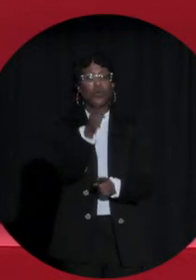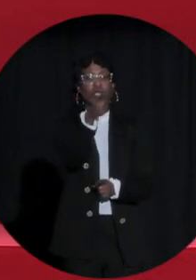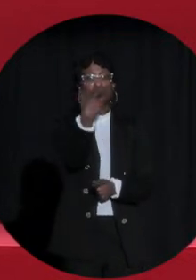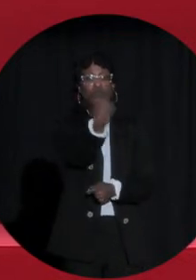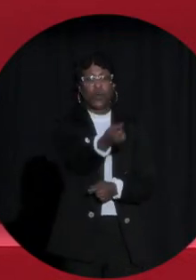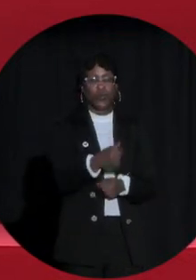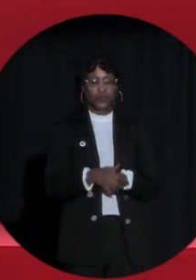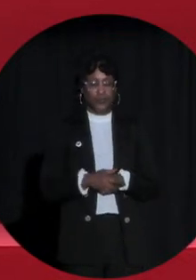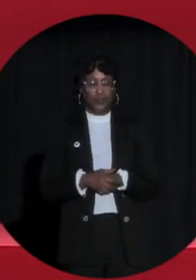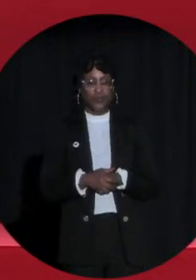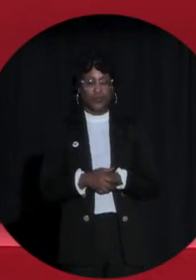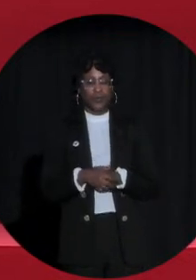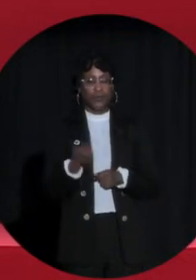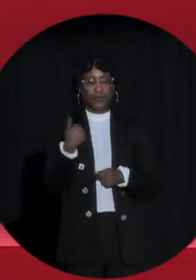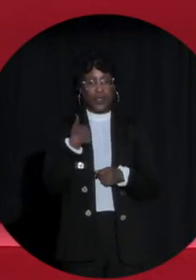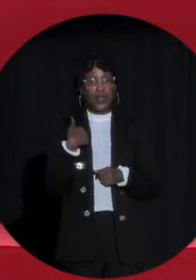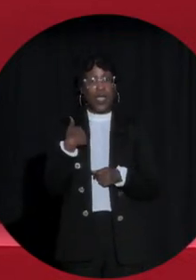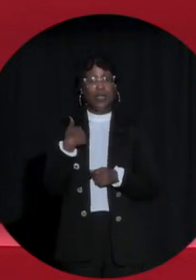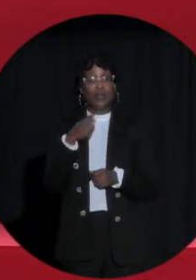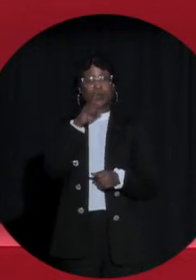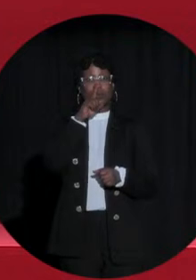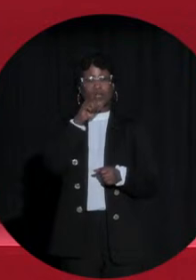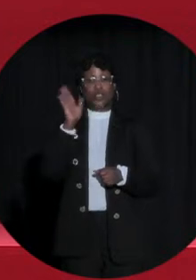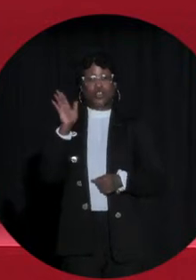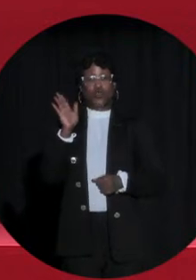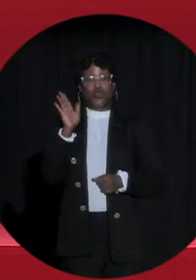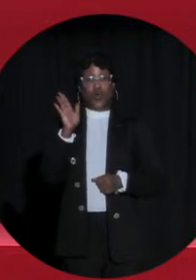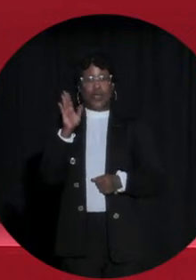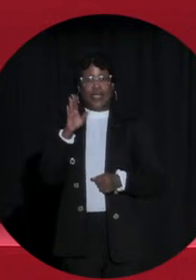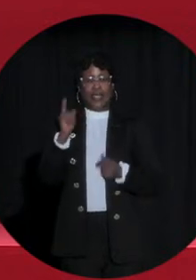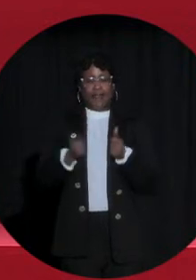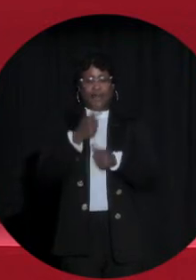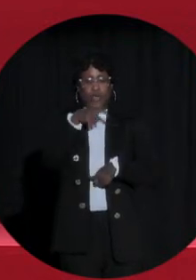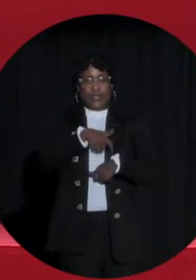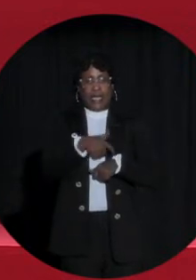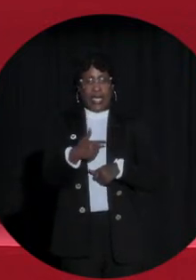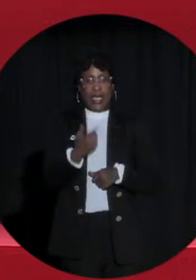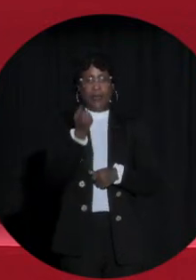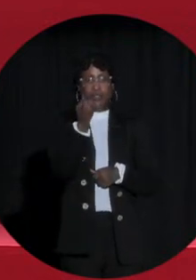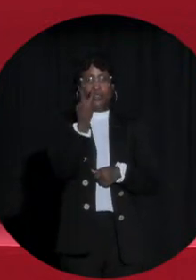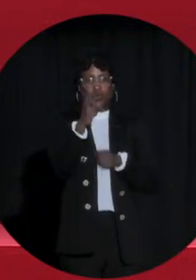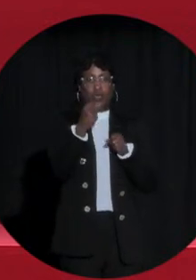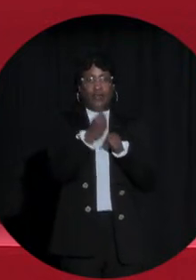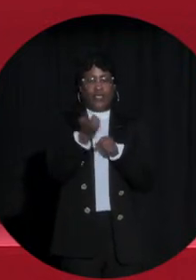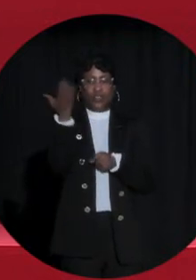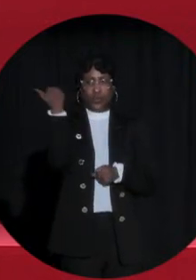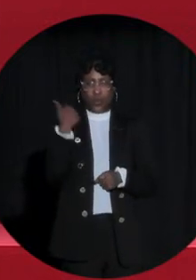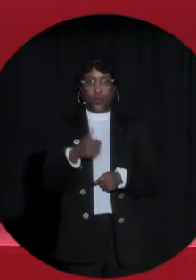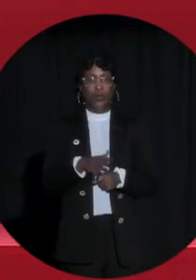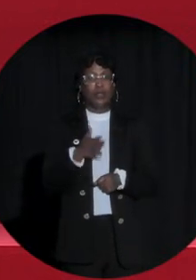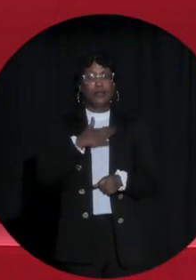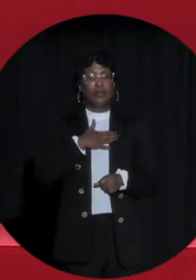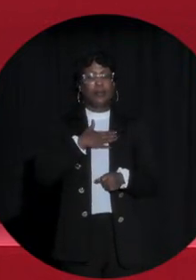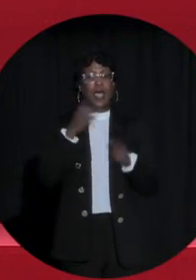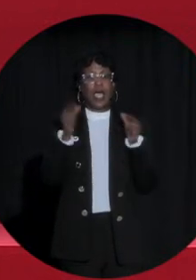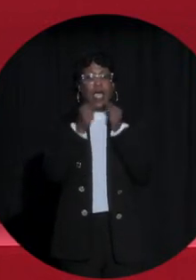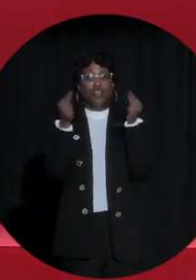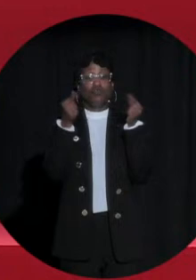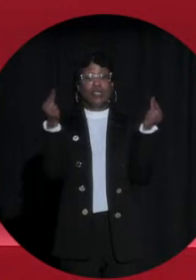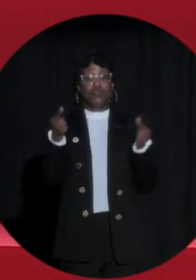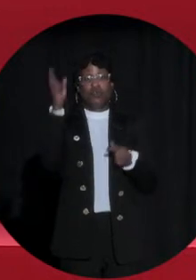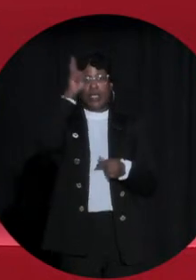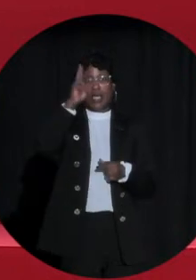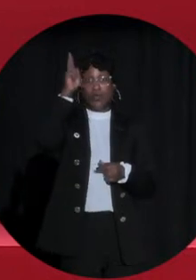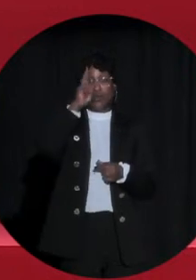When I was sworn into office the first time as state's attorney some 12 years ago, my great uncle, the